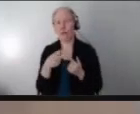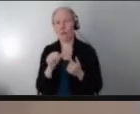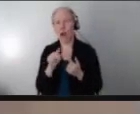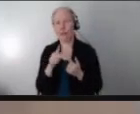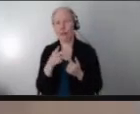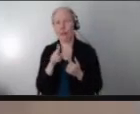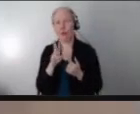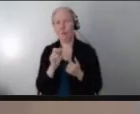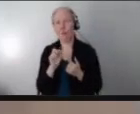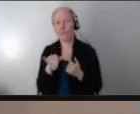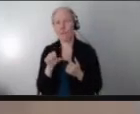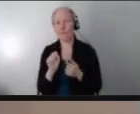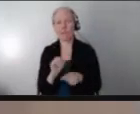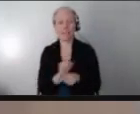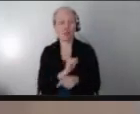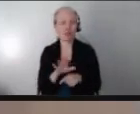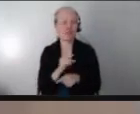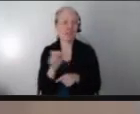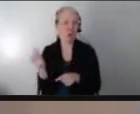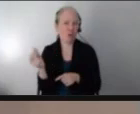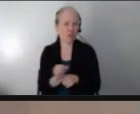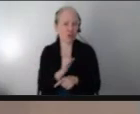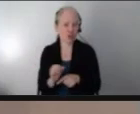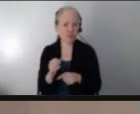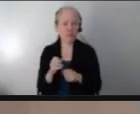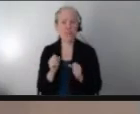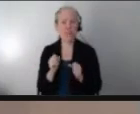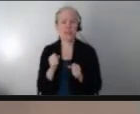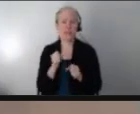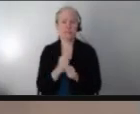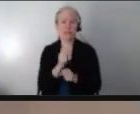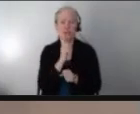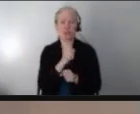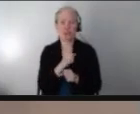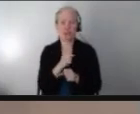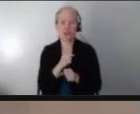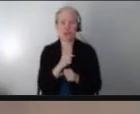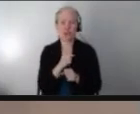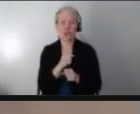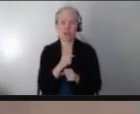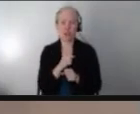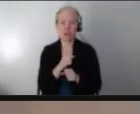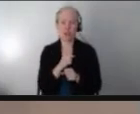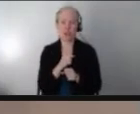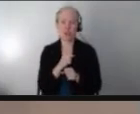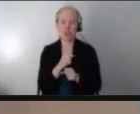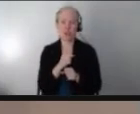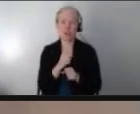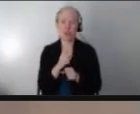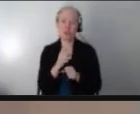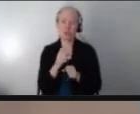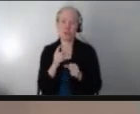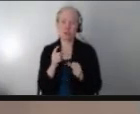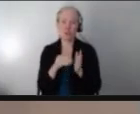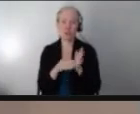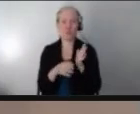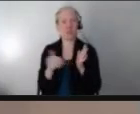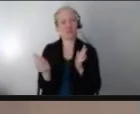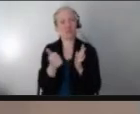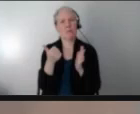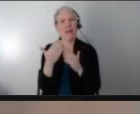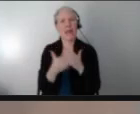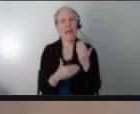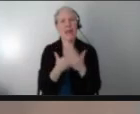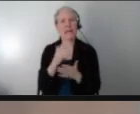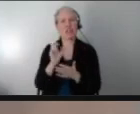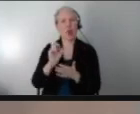other internships that we have so that students can have a hands-on experience, which will also inspire them